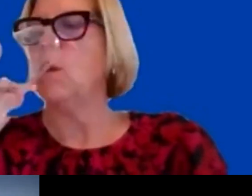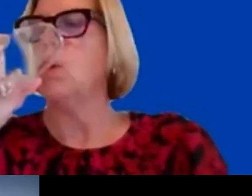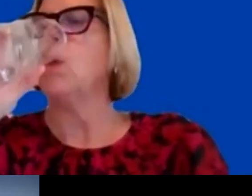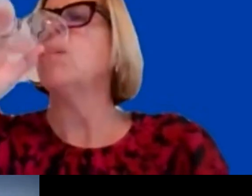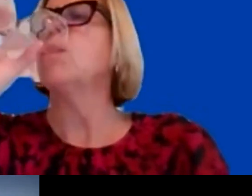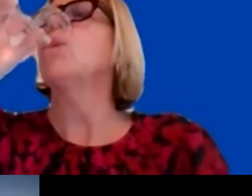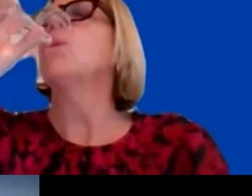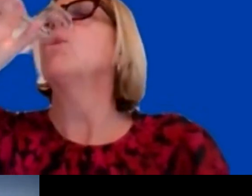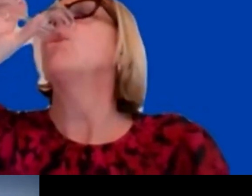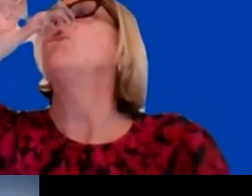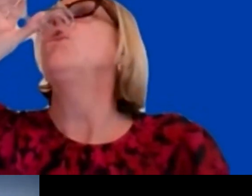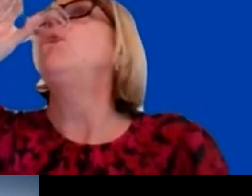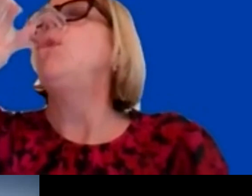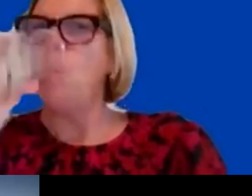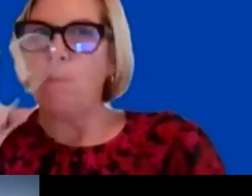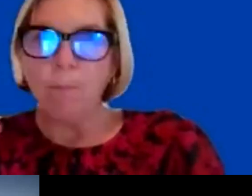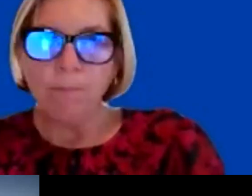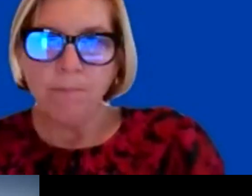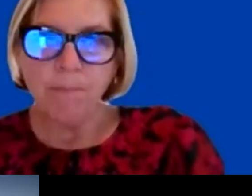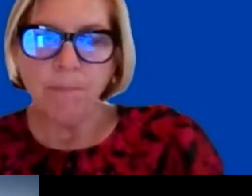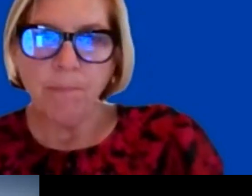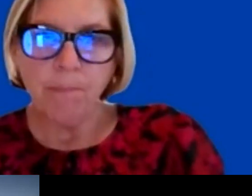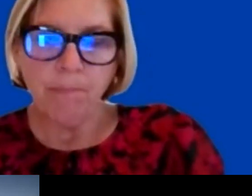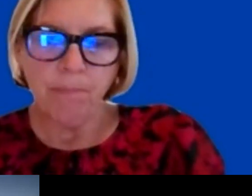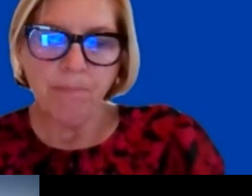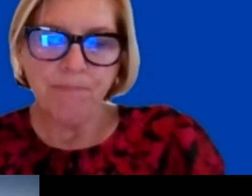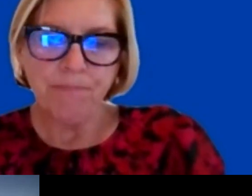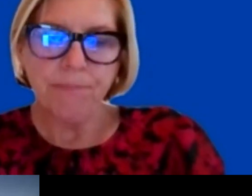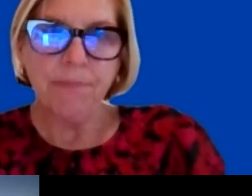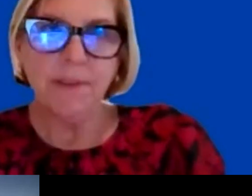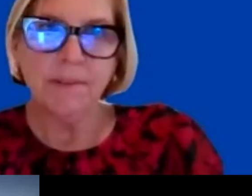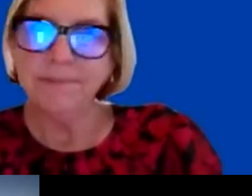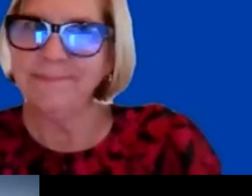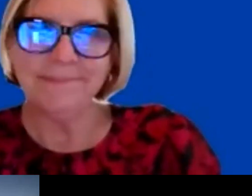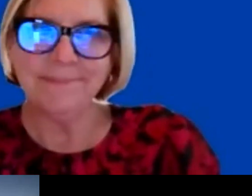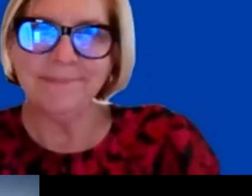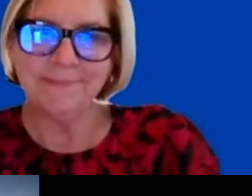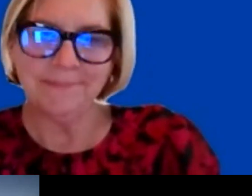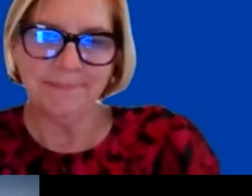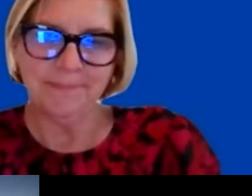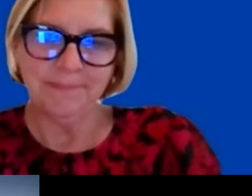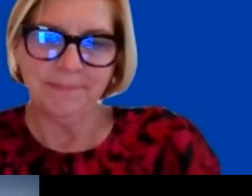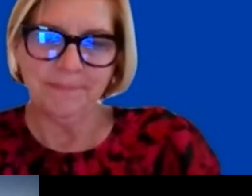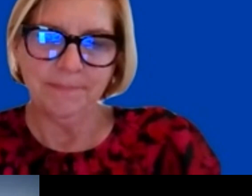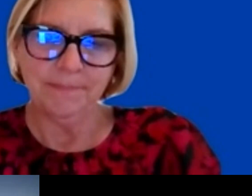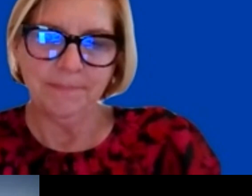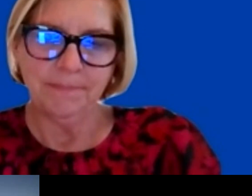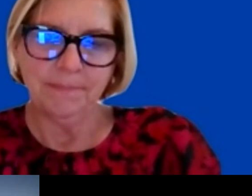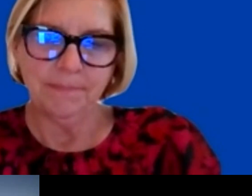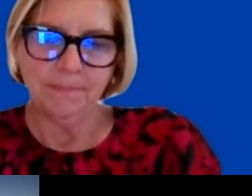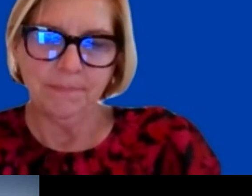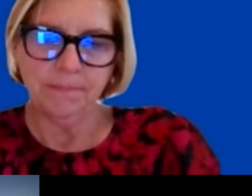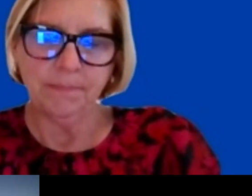stakeholders, they were going to actually reduce the amount, the minimum requirement for physical